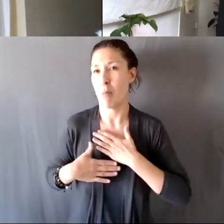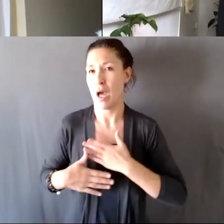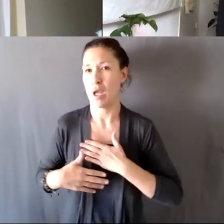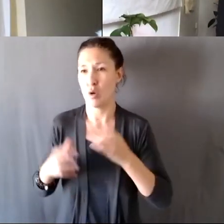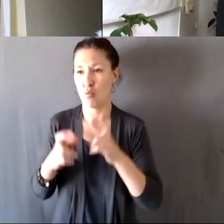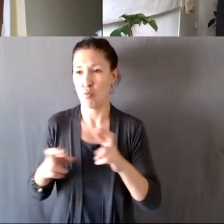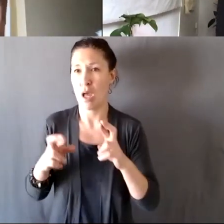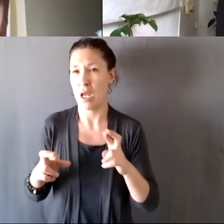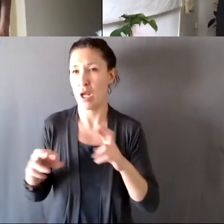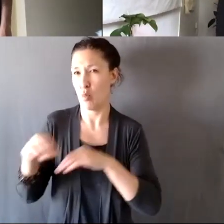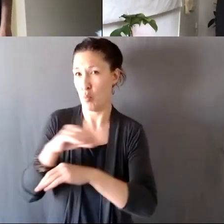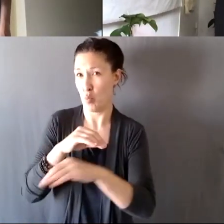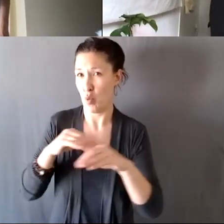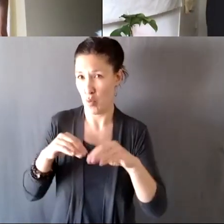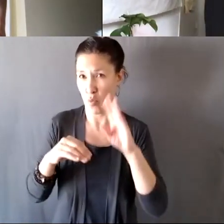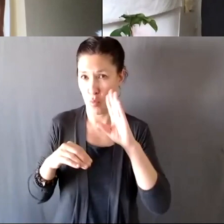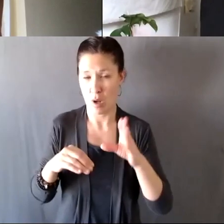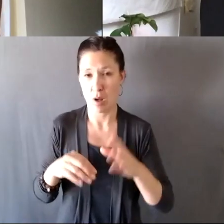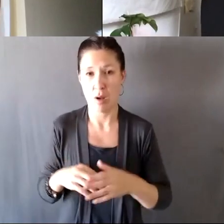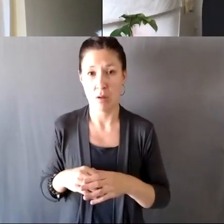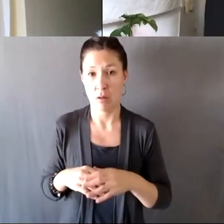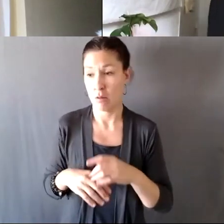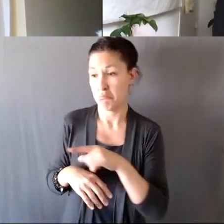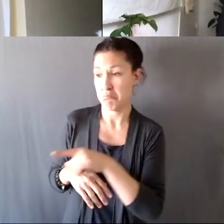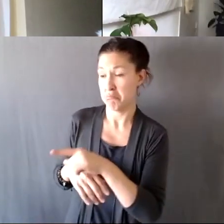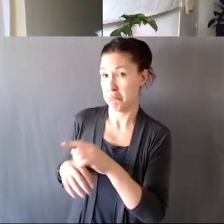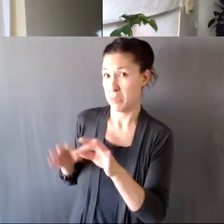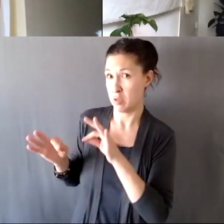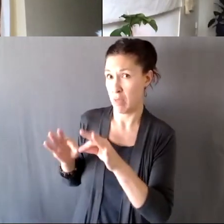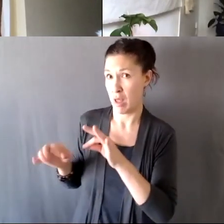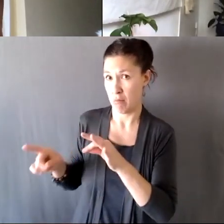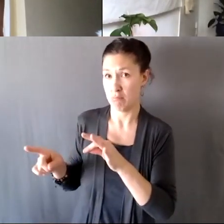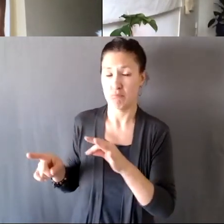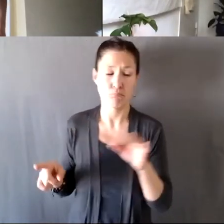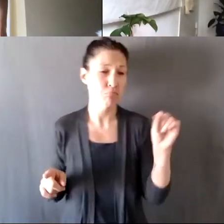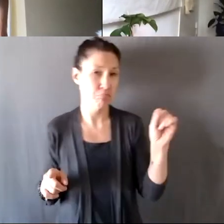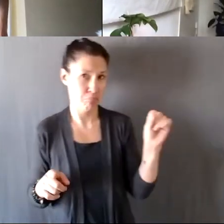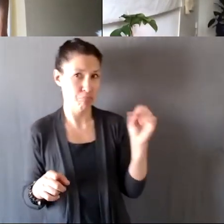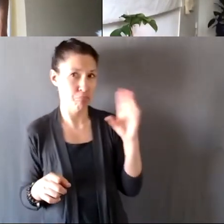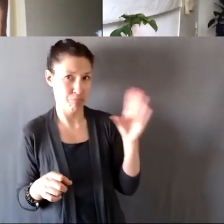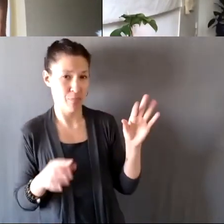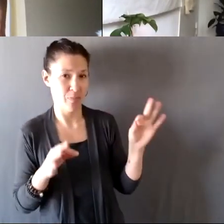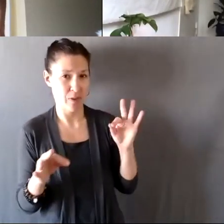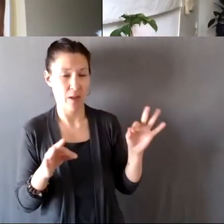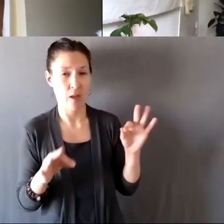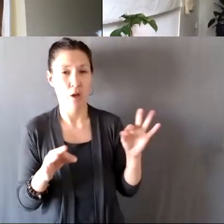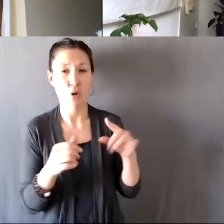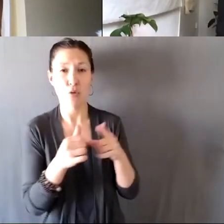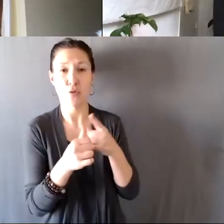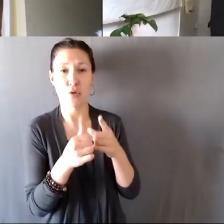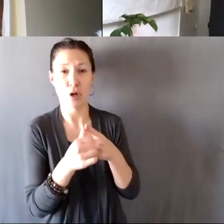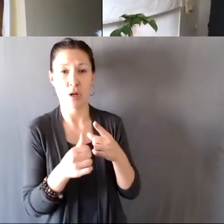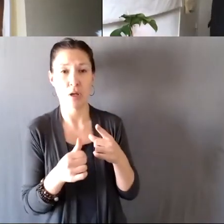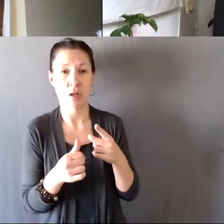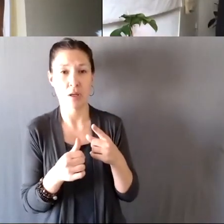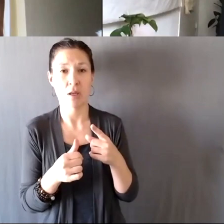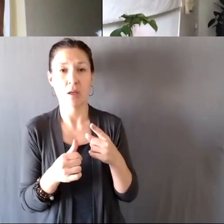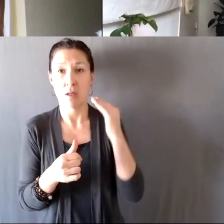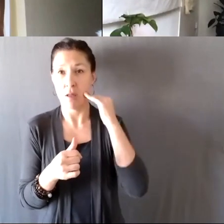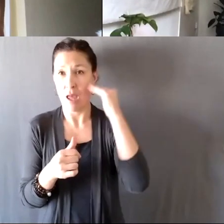to explain these? Sure. So first we begin with the head.